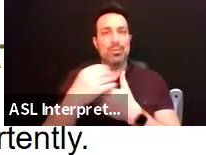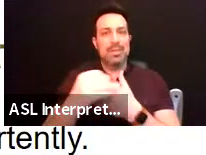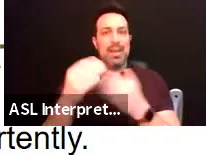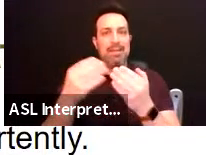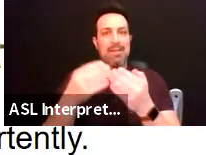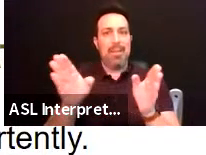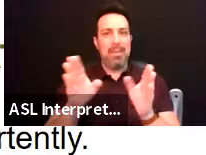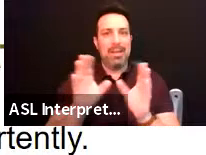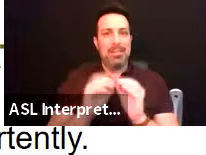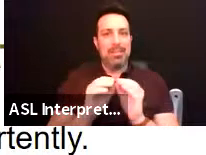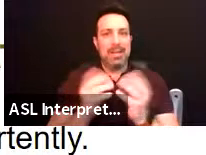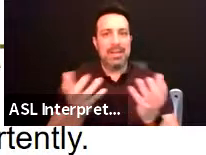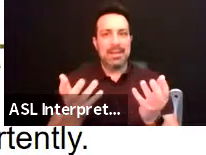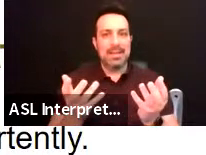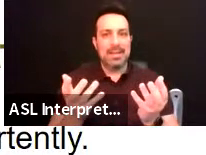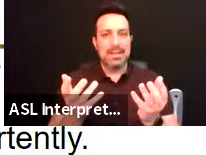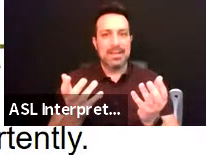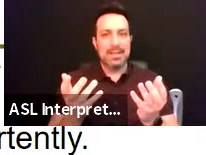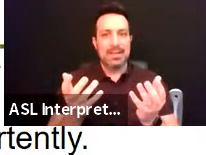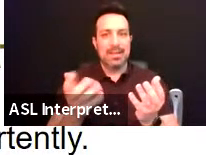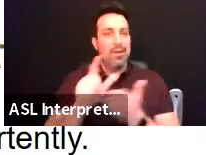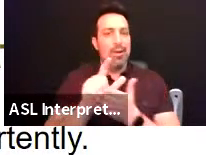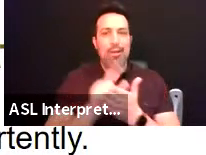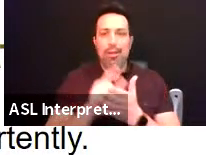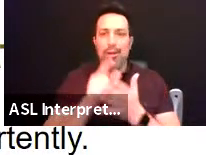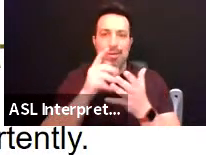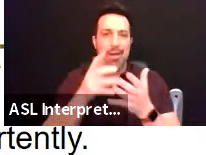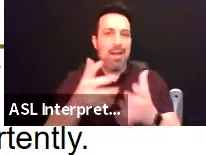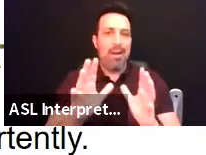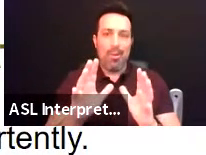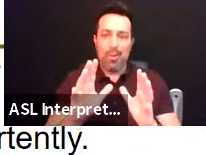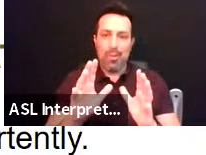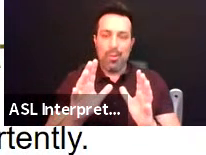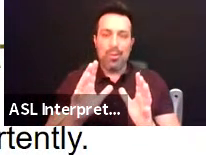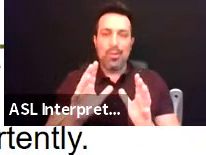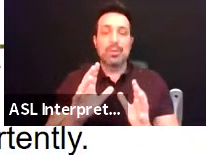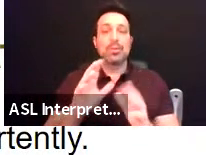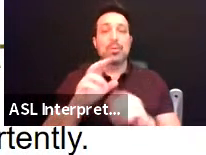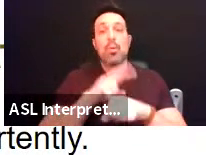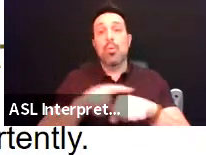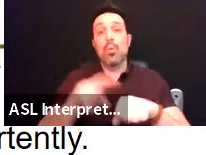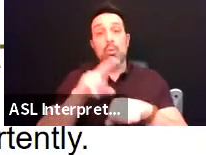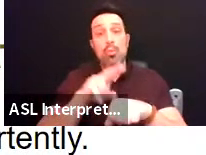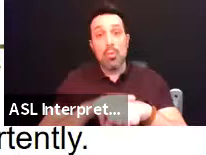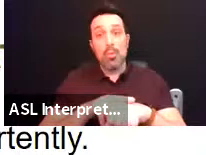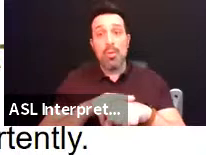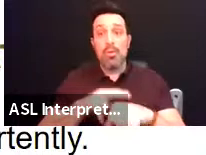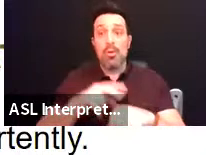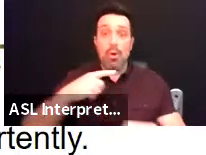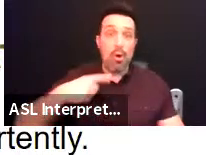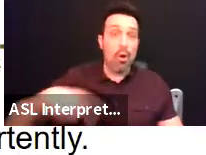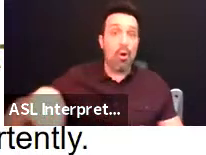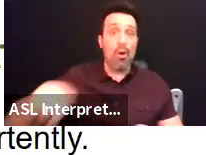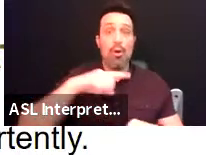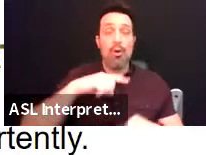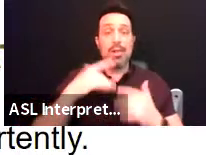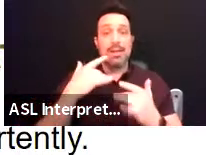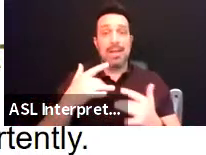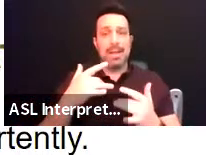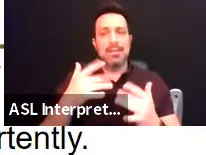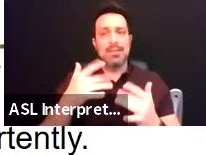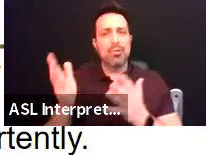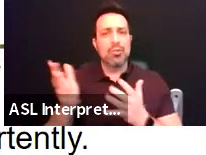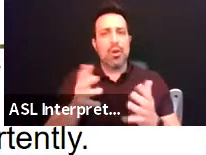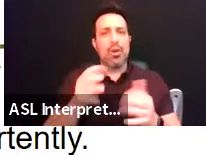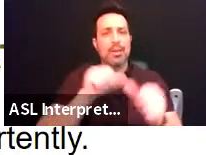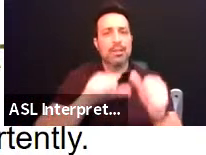public meeting, and the law doesn't let you do that. So the normal thing that all of us do, which is talk to each